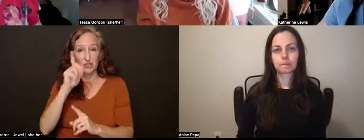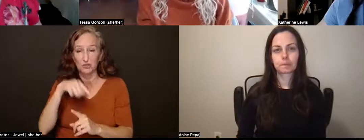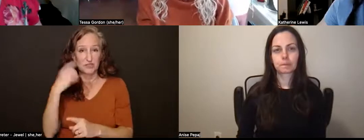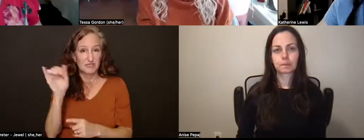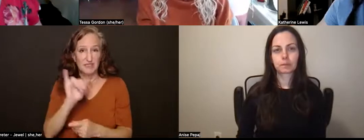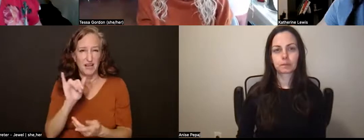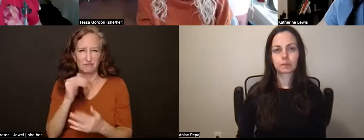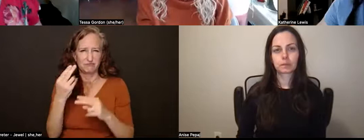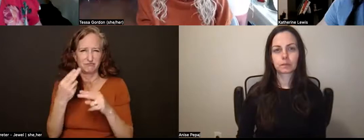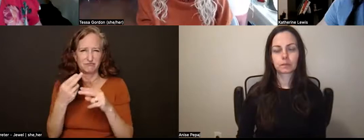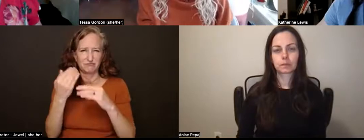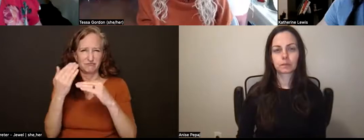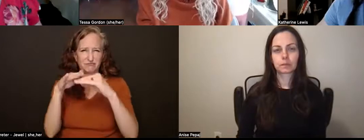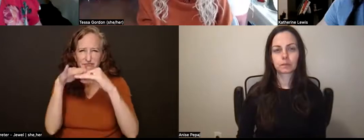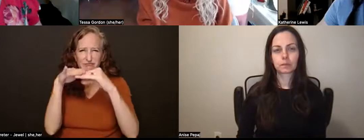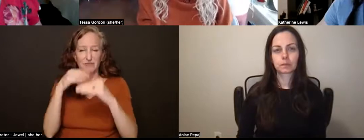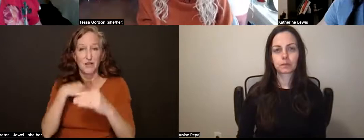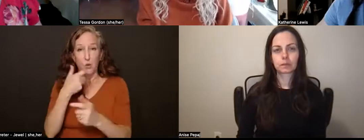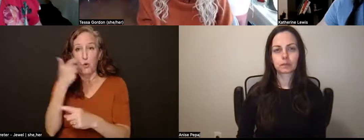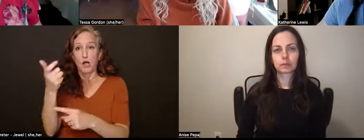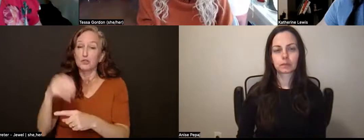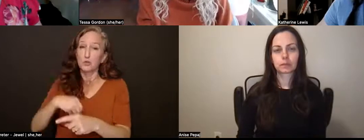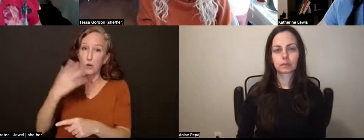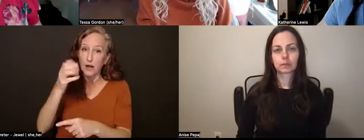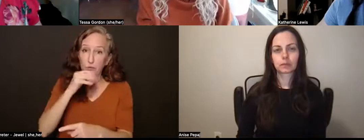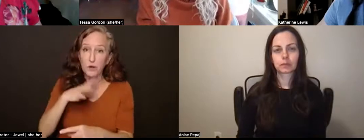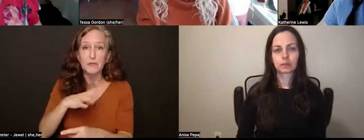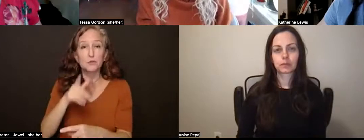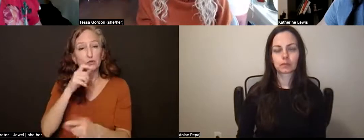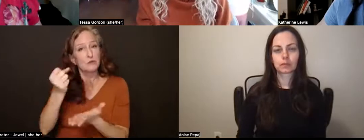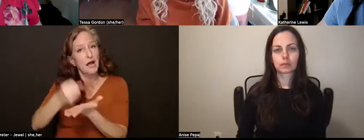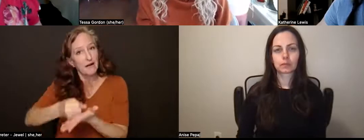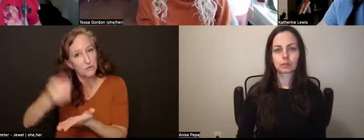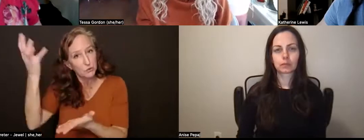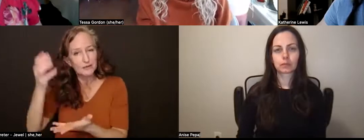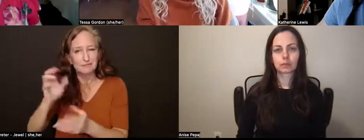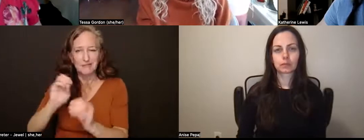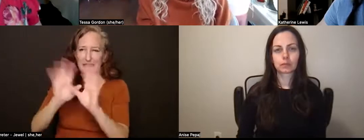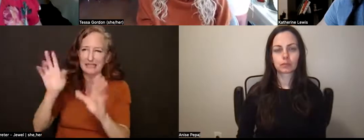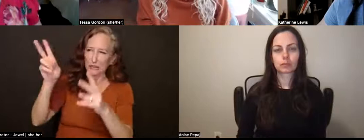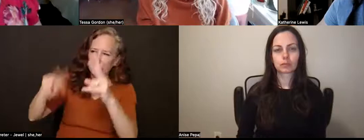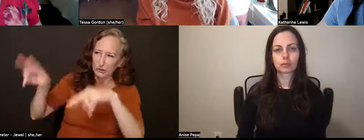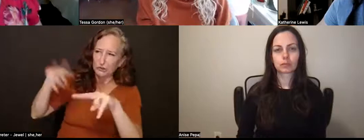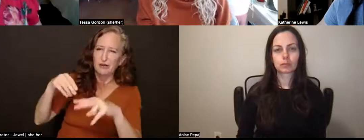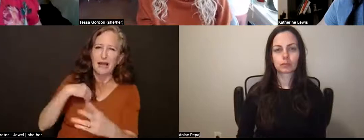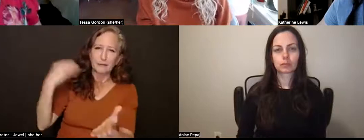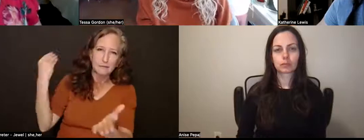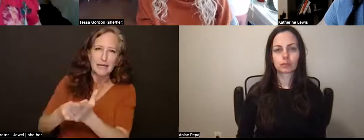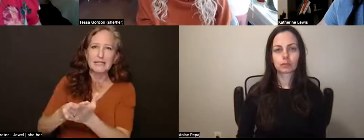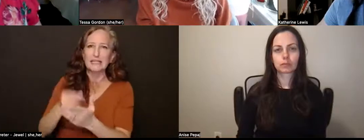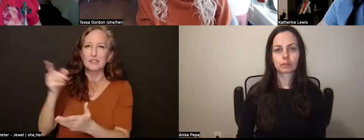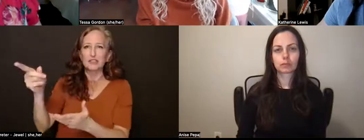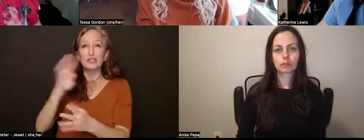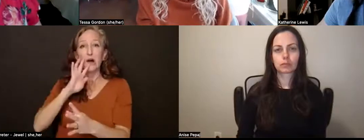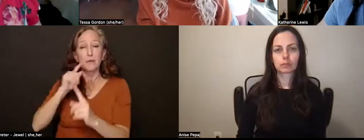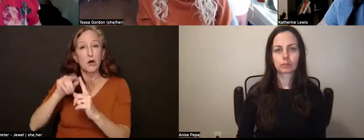a white woman who was affluent, who had money, who had success, tell her story. And